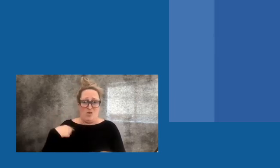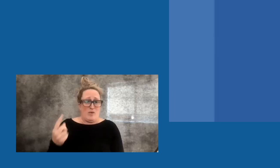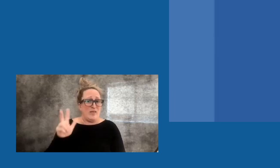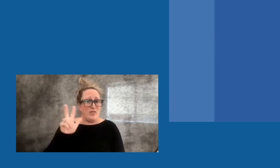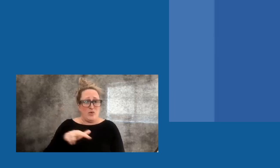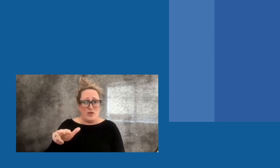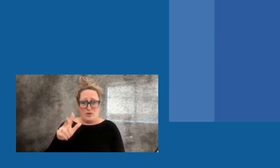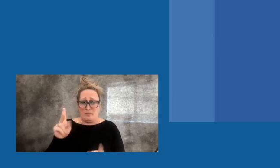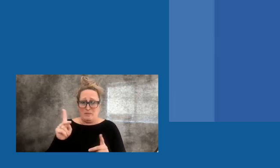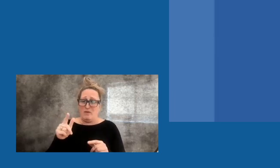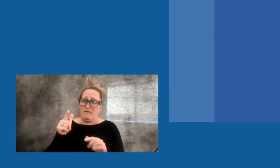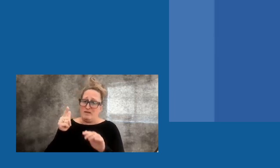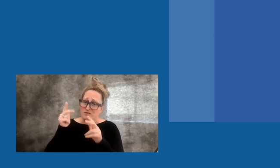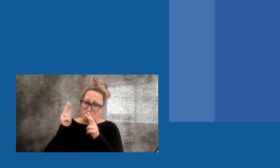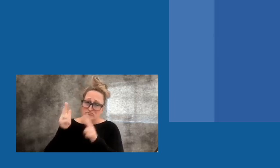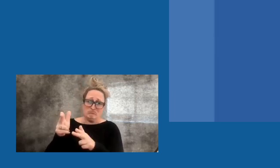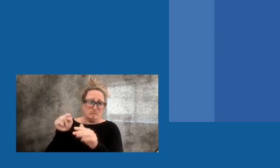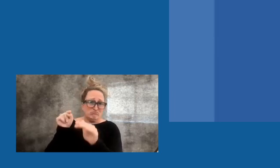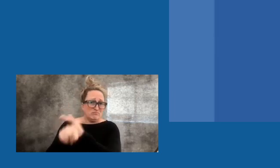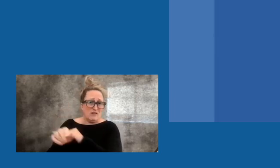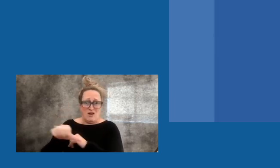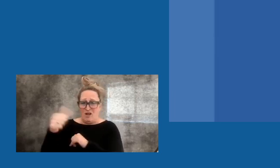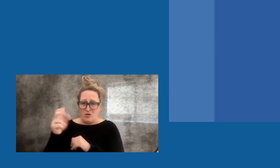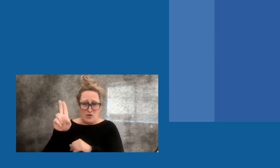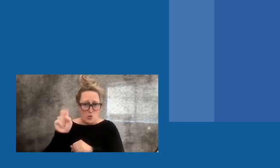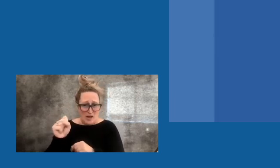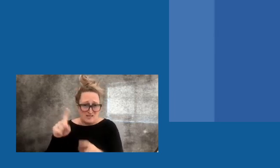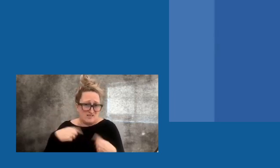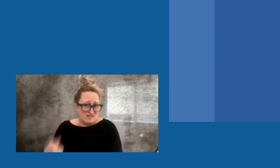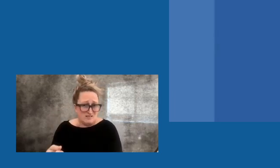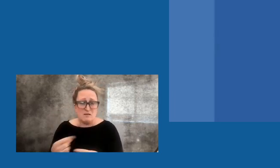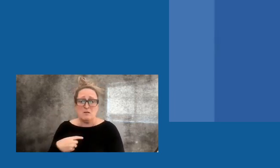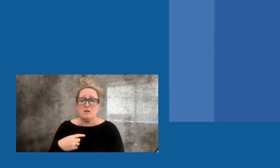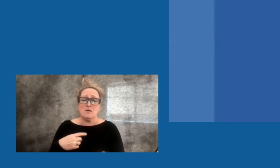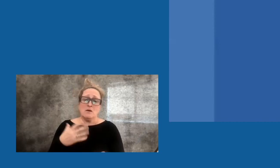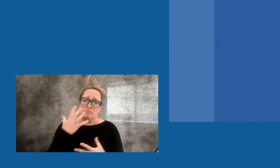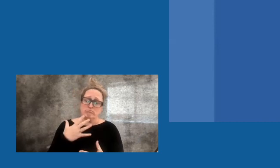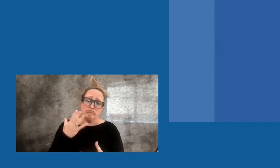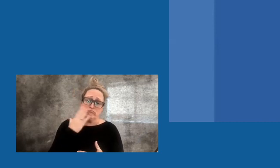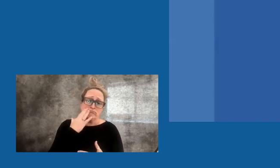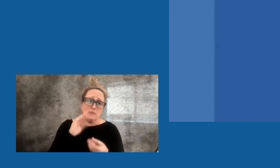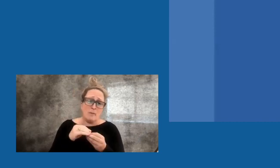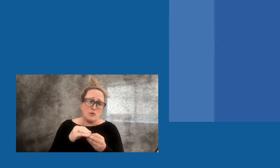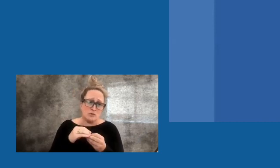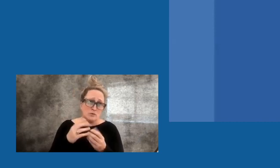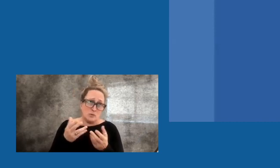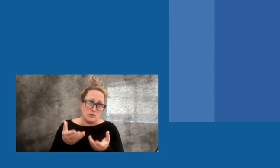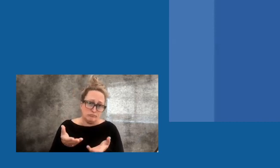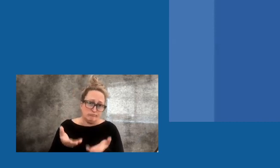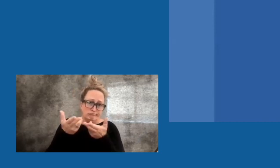trans individuals fatally shot or killed by other violent means in the US at this point. We unfortunately know that those numbers will most likely